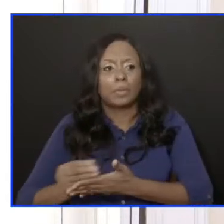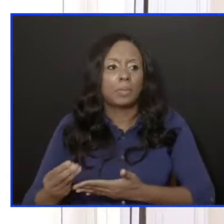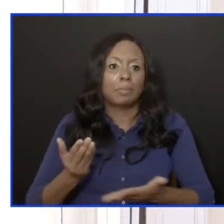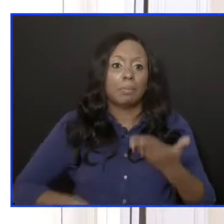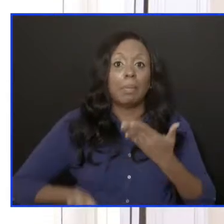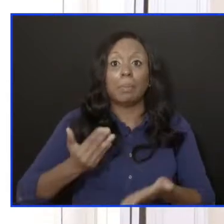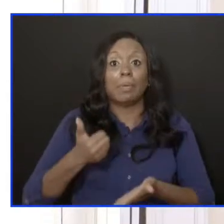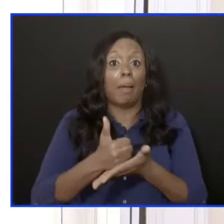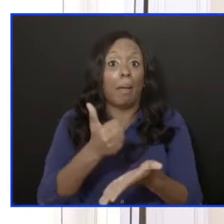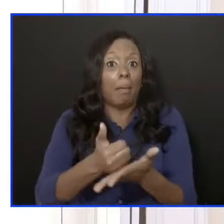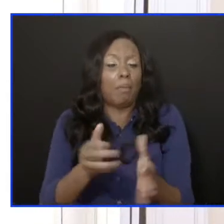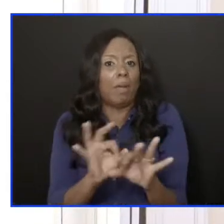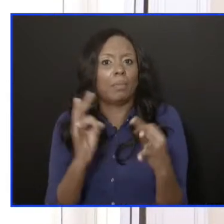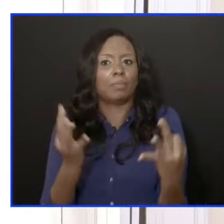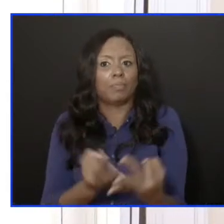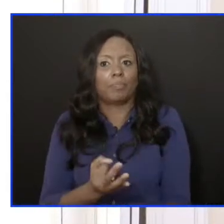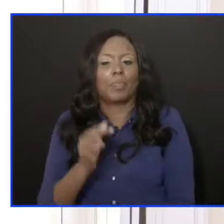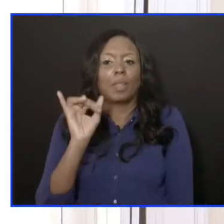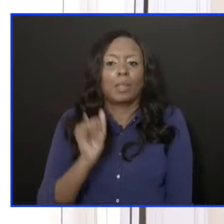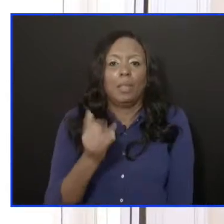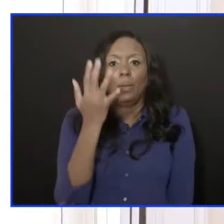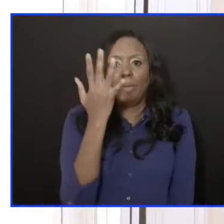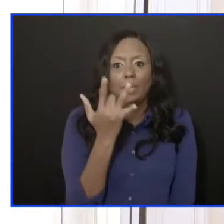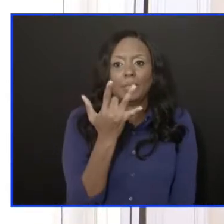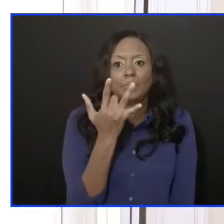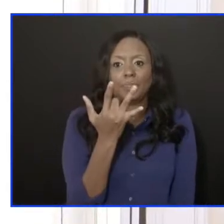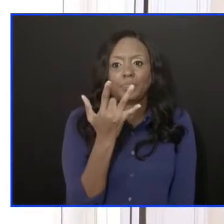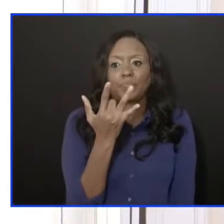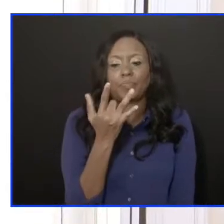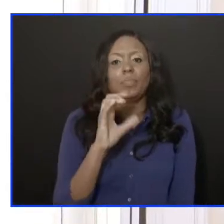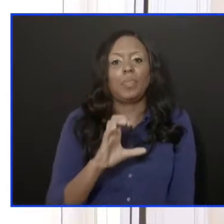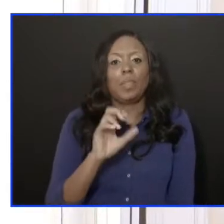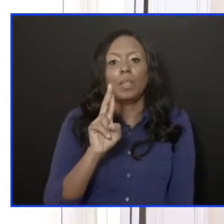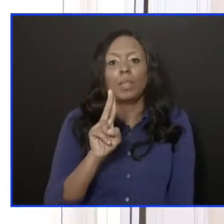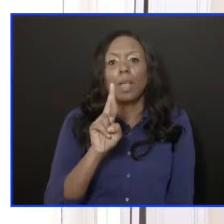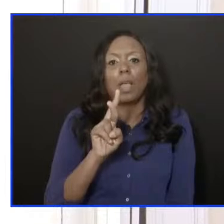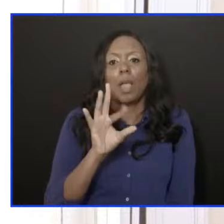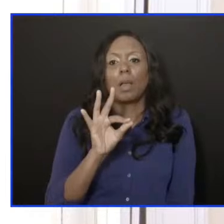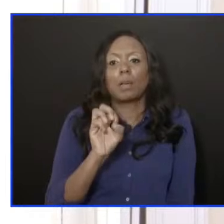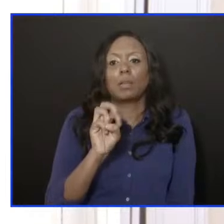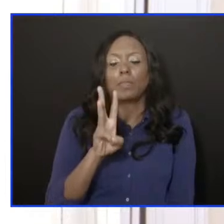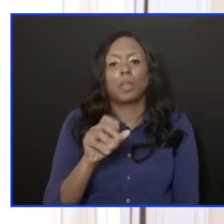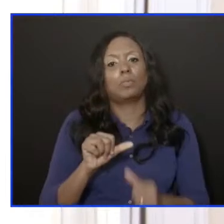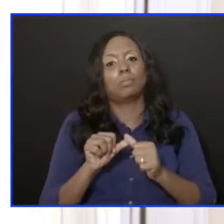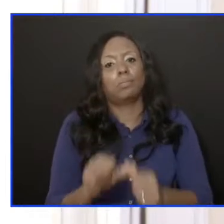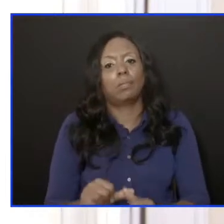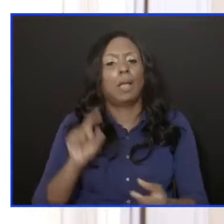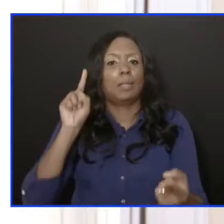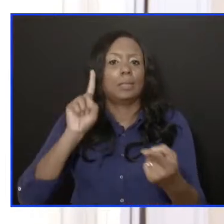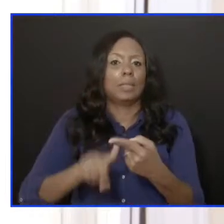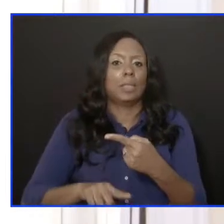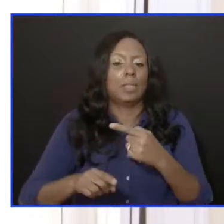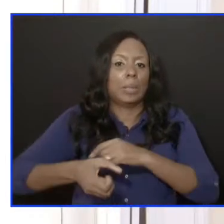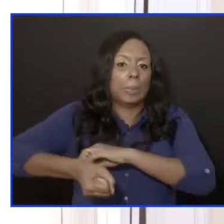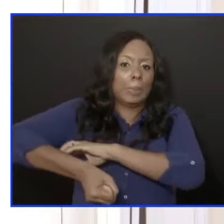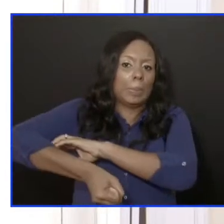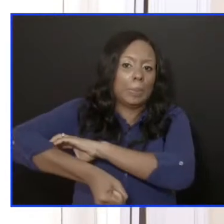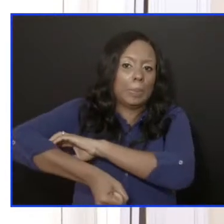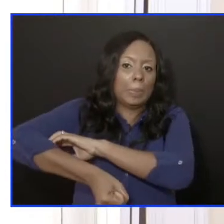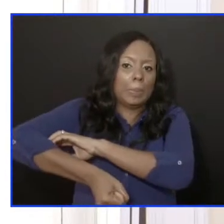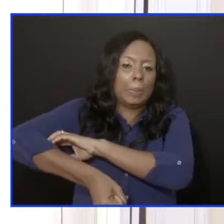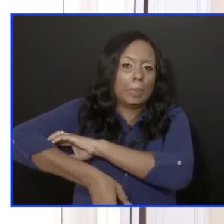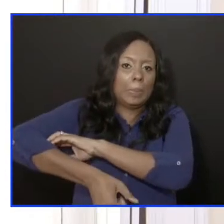their families. And to that extent, therefore, this expanded opening hours and movement of